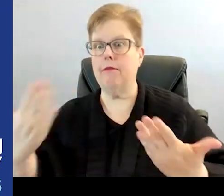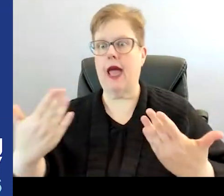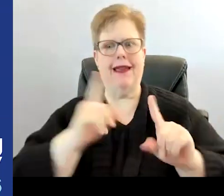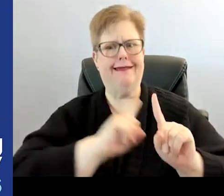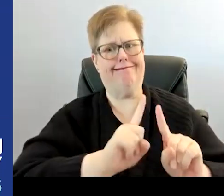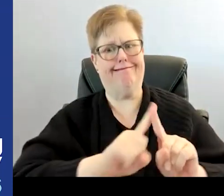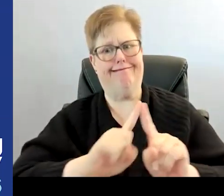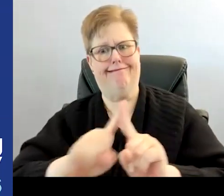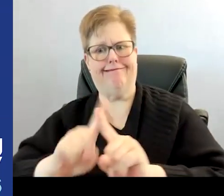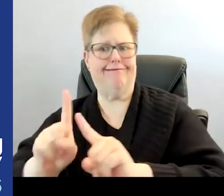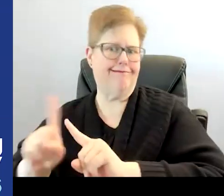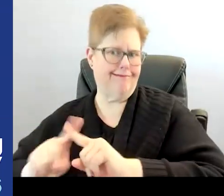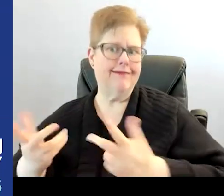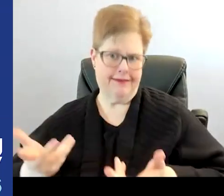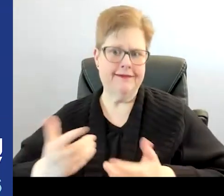things.